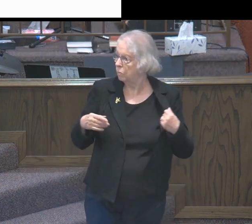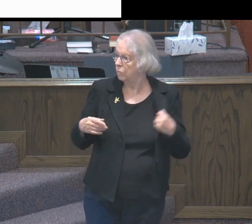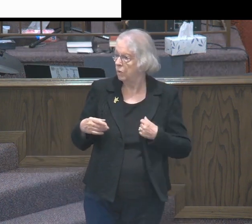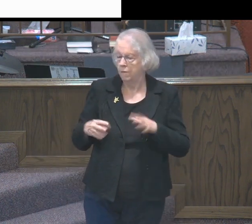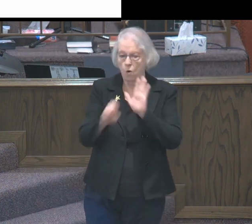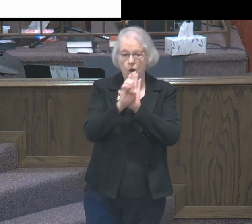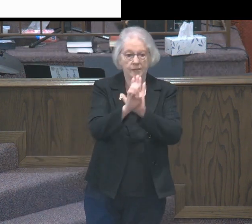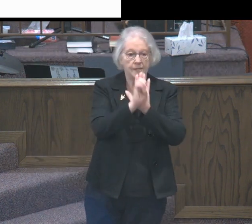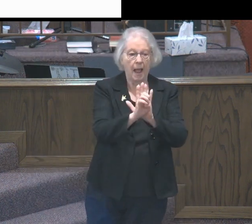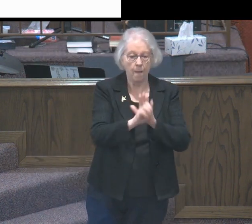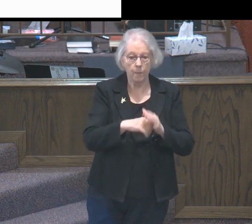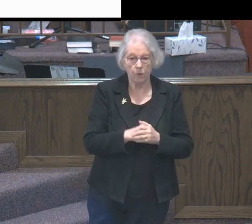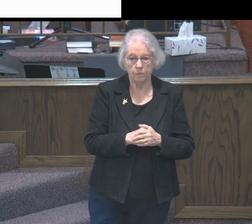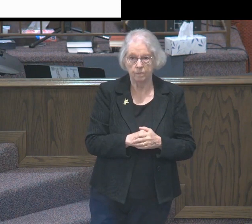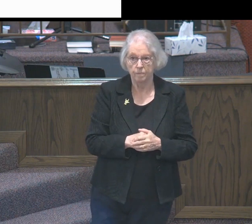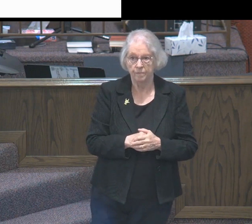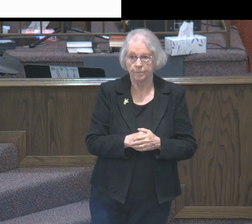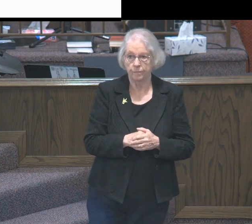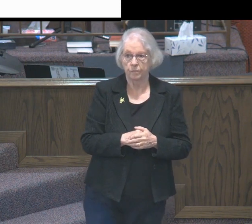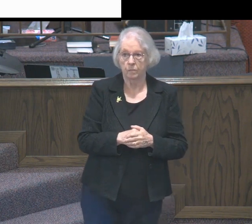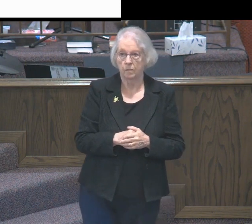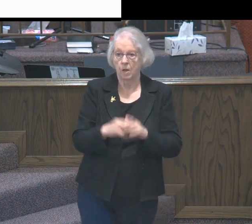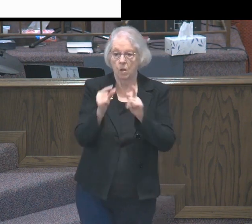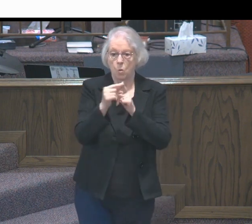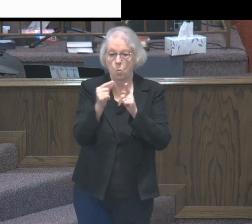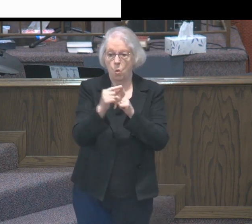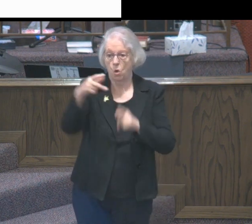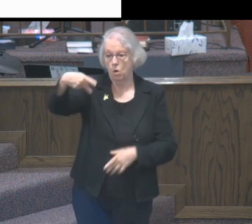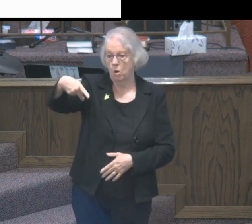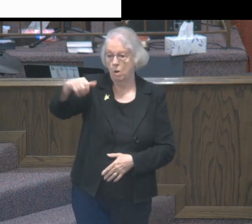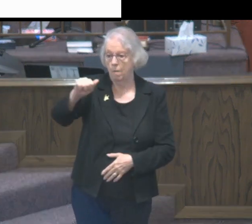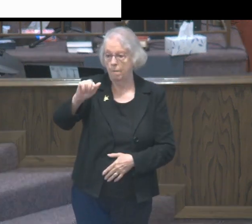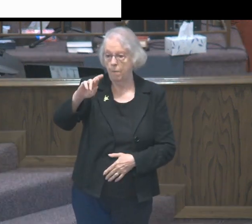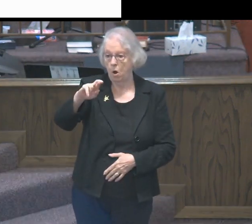what does that mean to you? Partner.